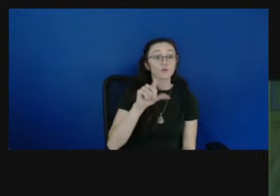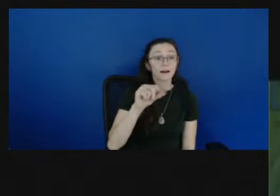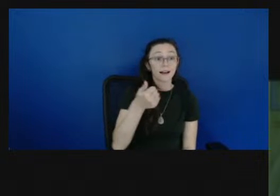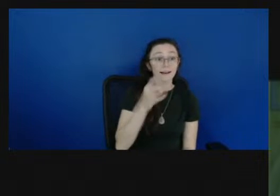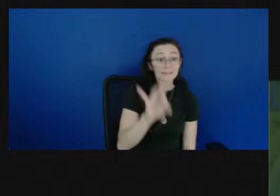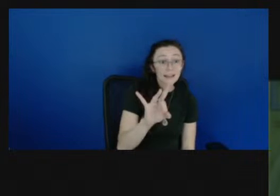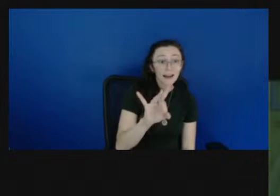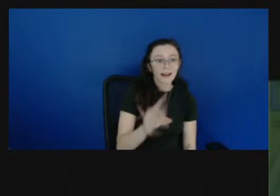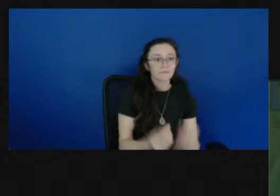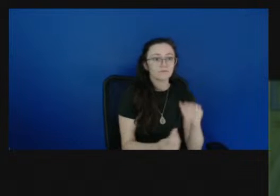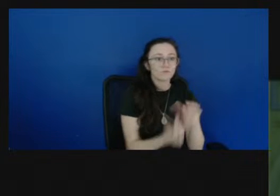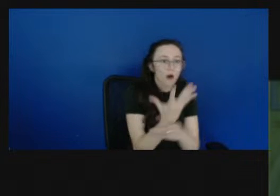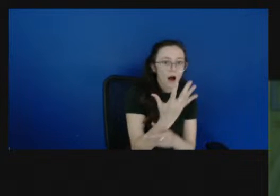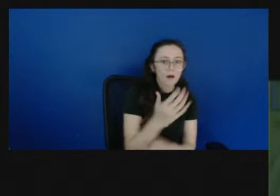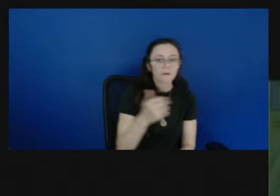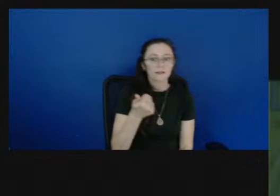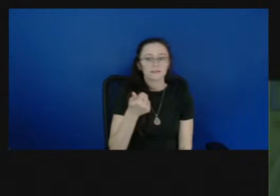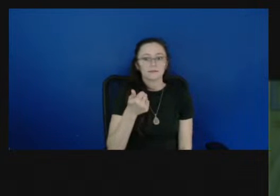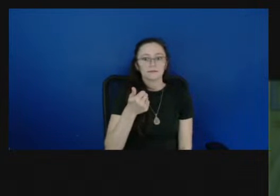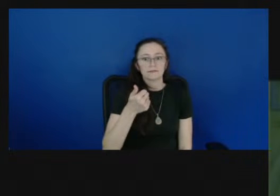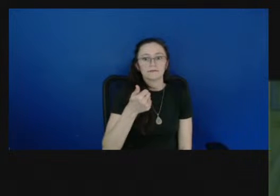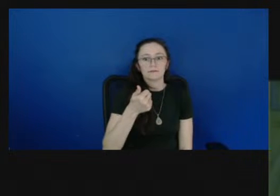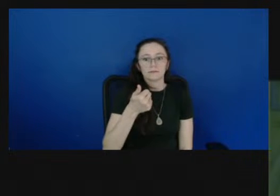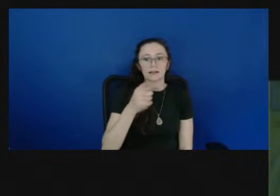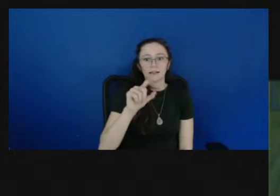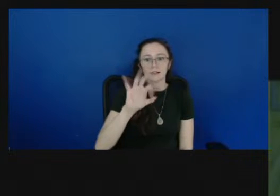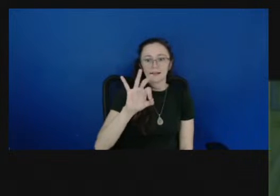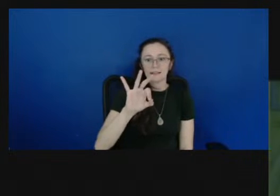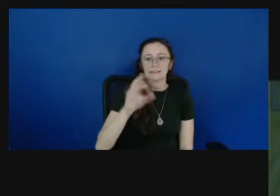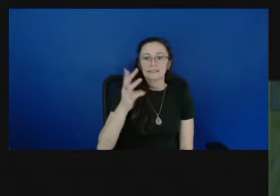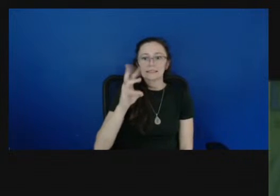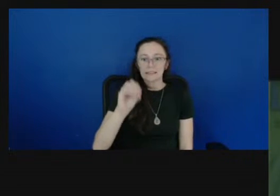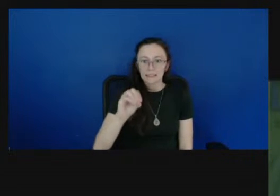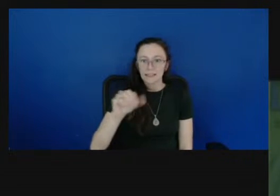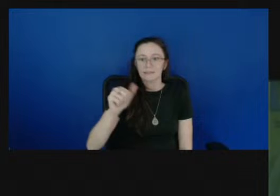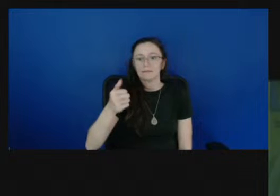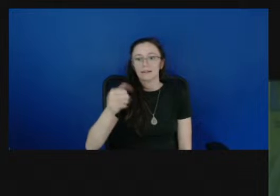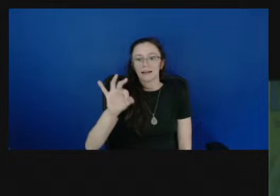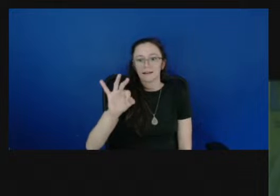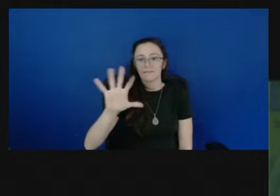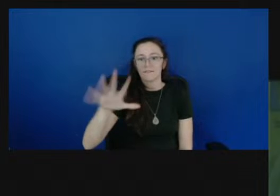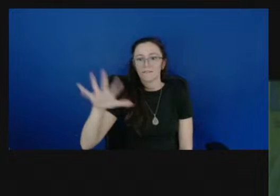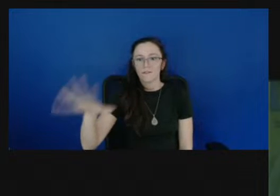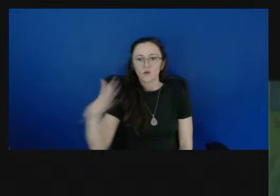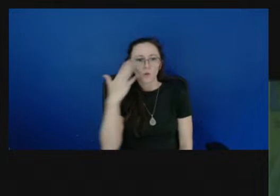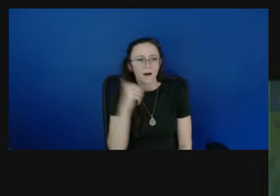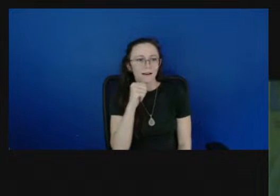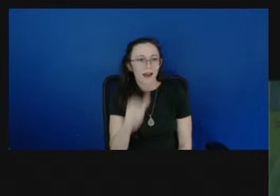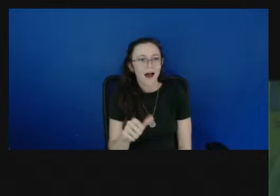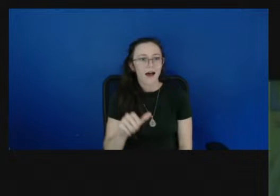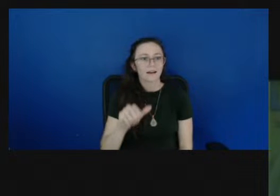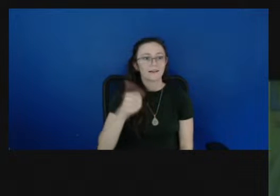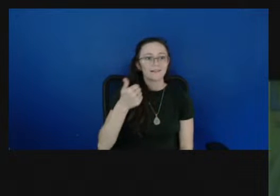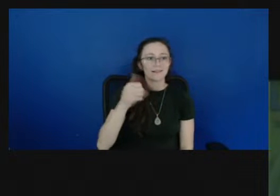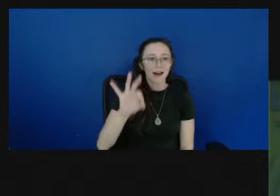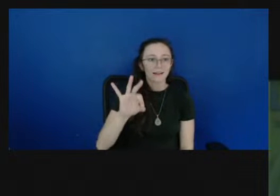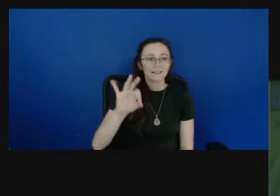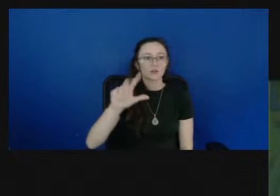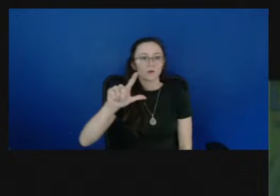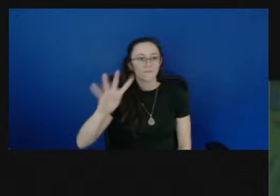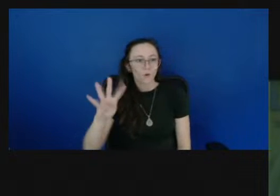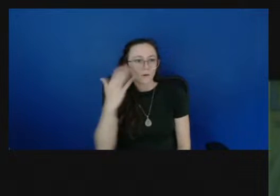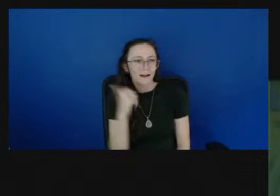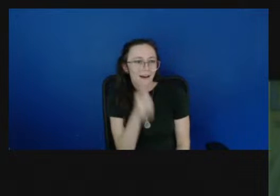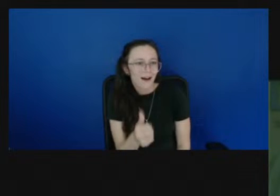1955, 1840, and around about 1790. Why didn't it come to the surface in 1924? We're stuck, we don't have any